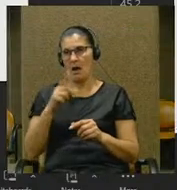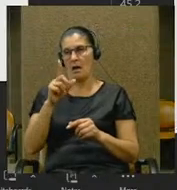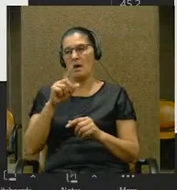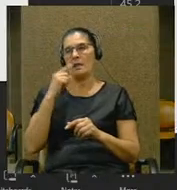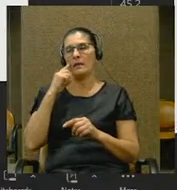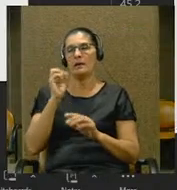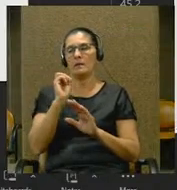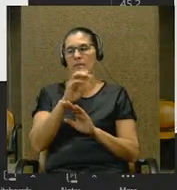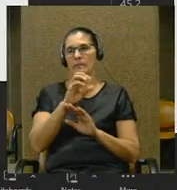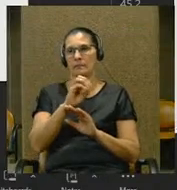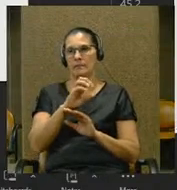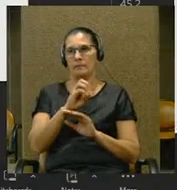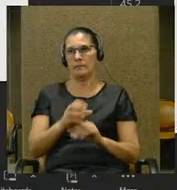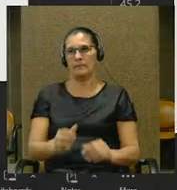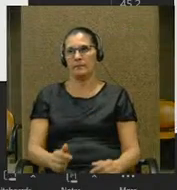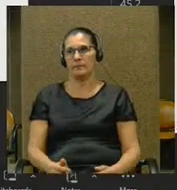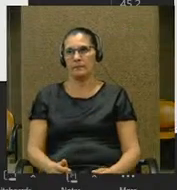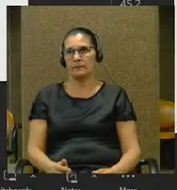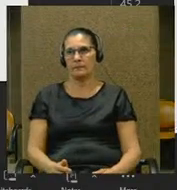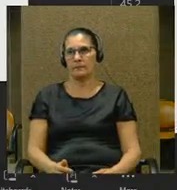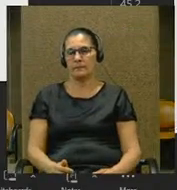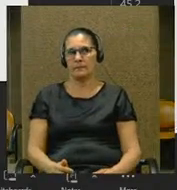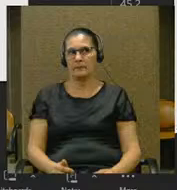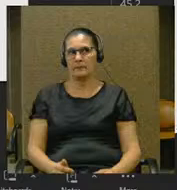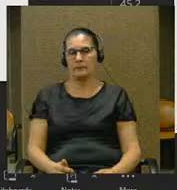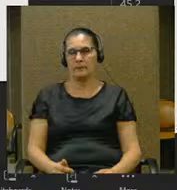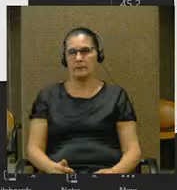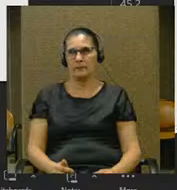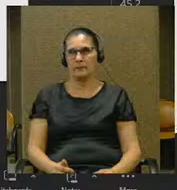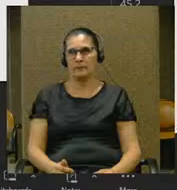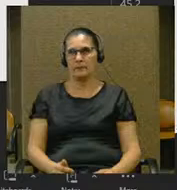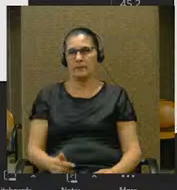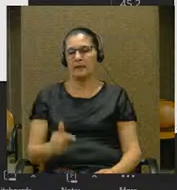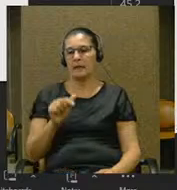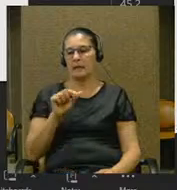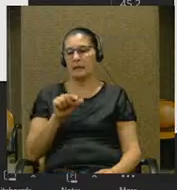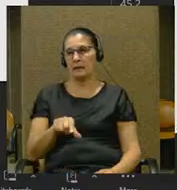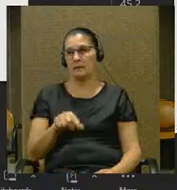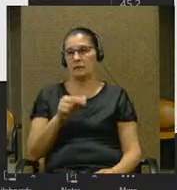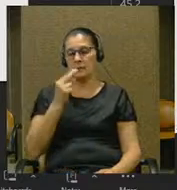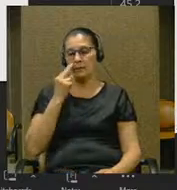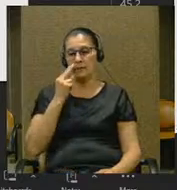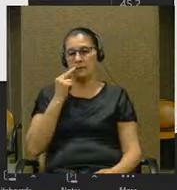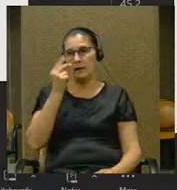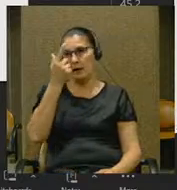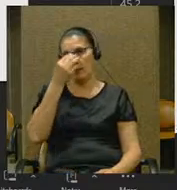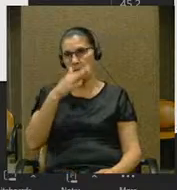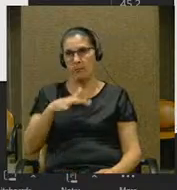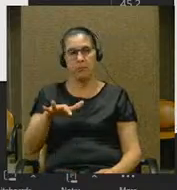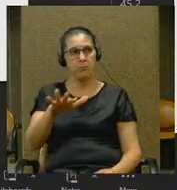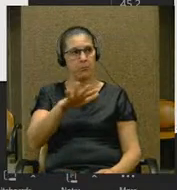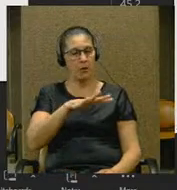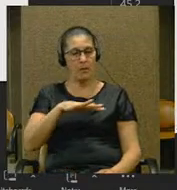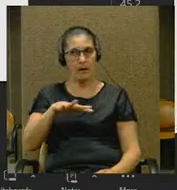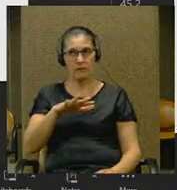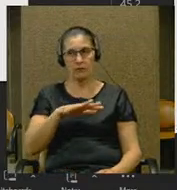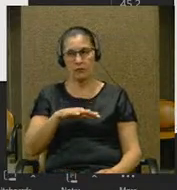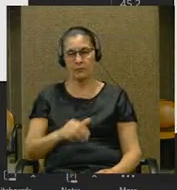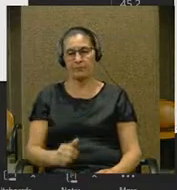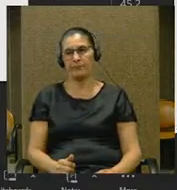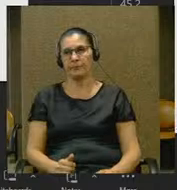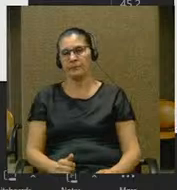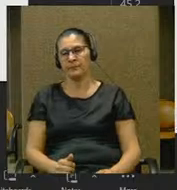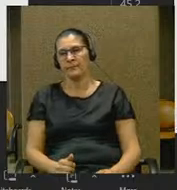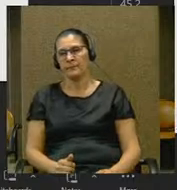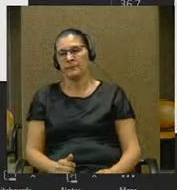major source of import and affecting the population of British Columbia more severely than